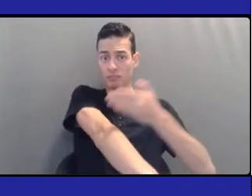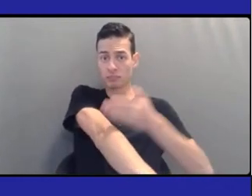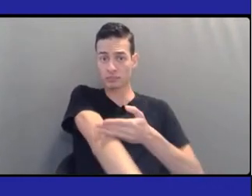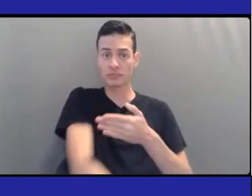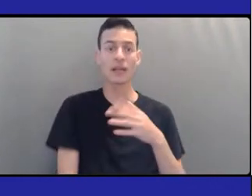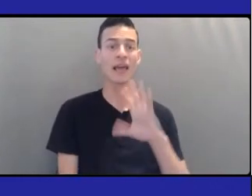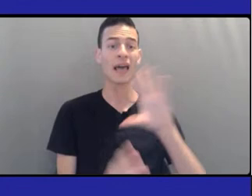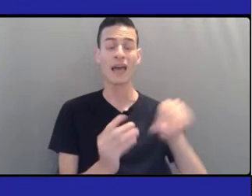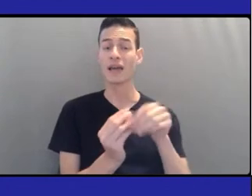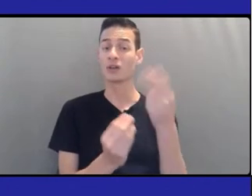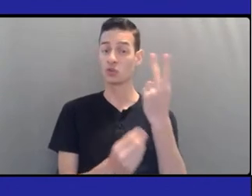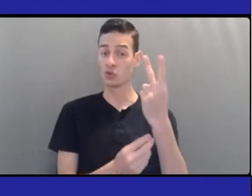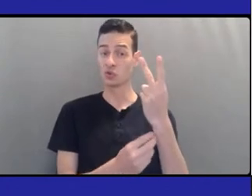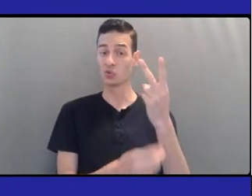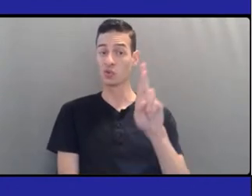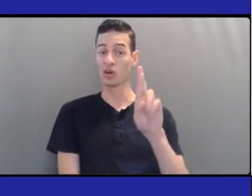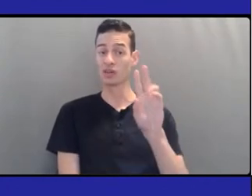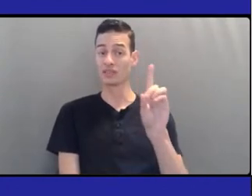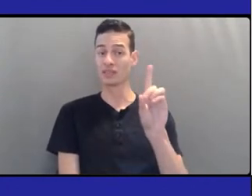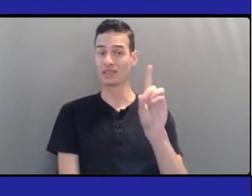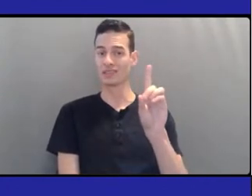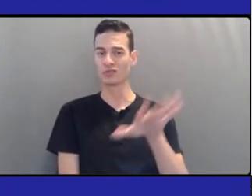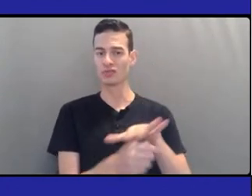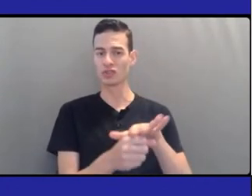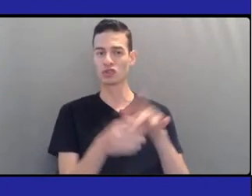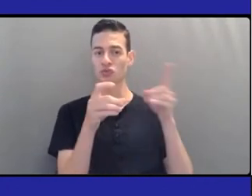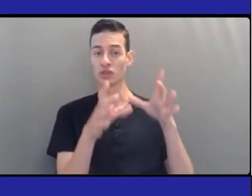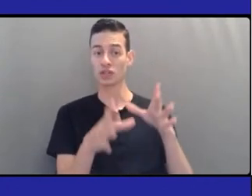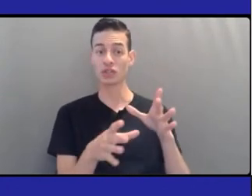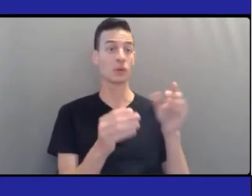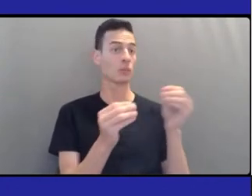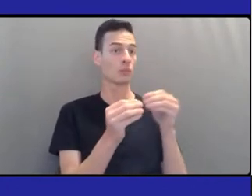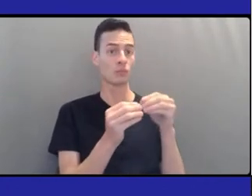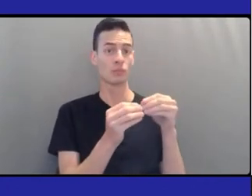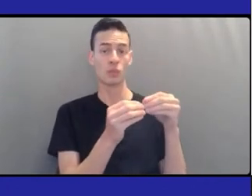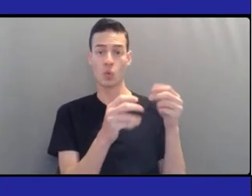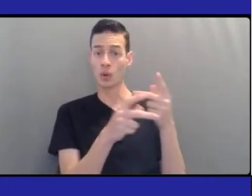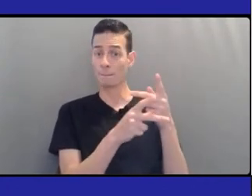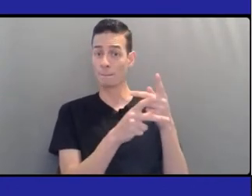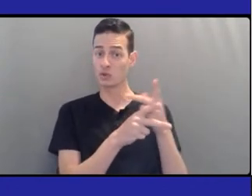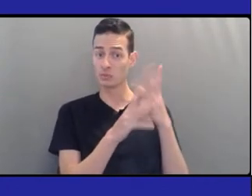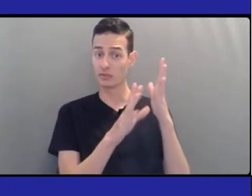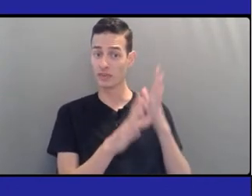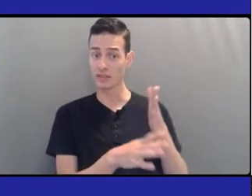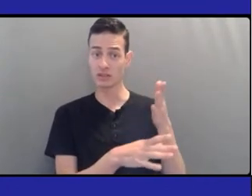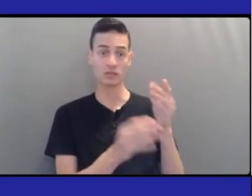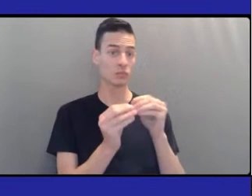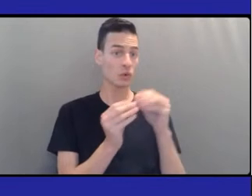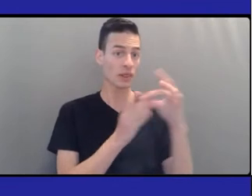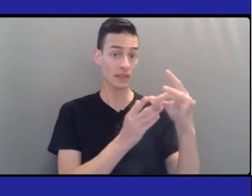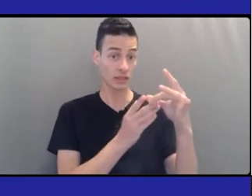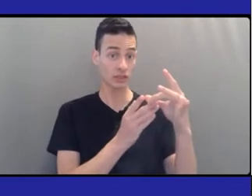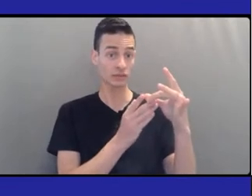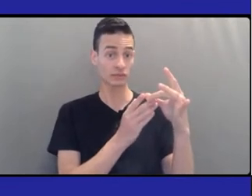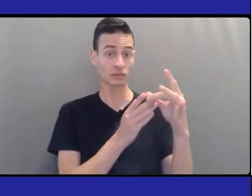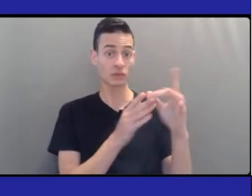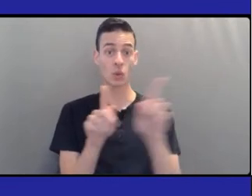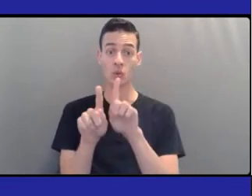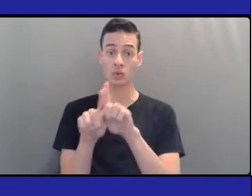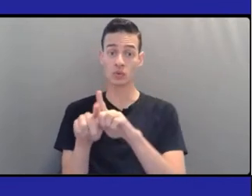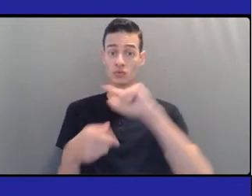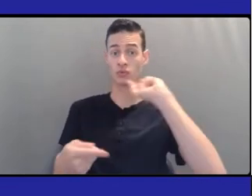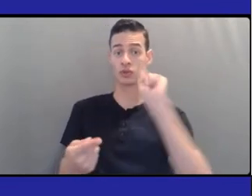directors, additional leadership in the facilities. They've also reduced our linen utilization in